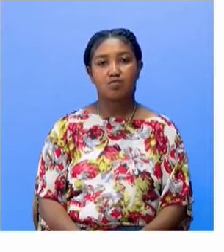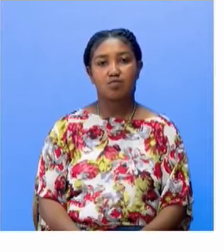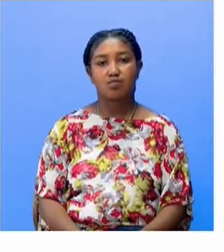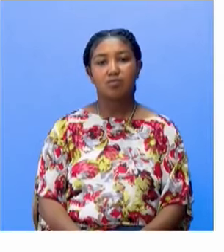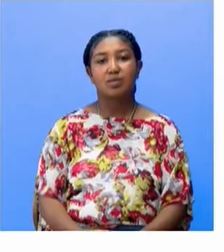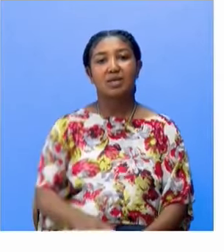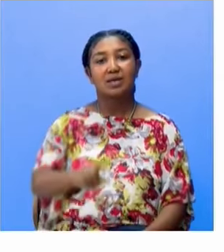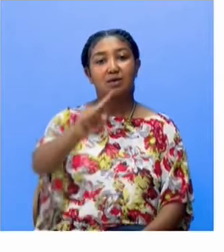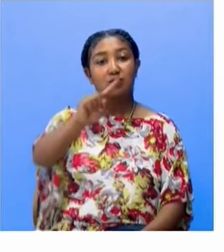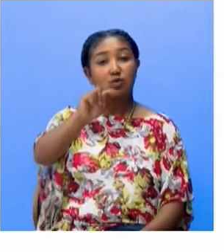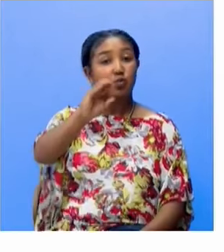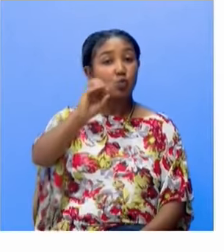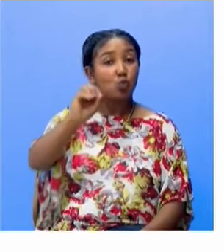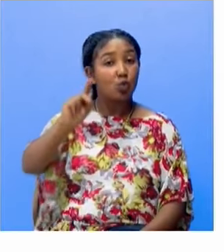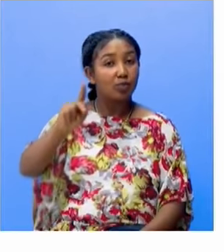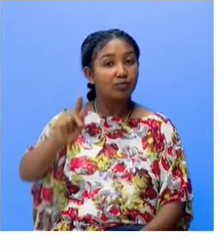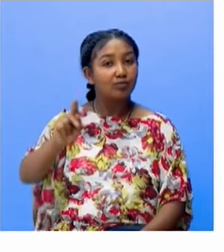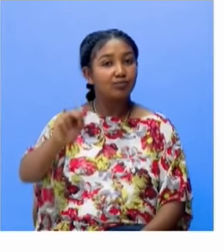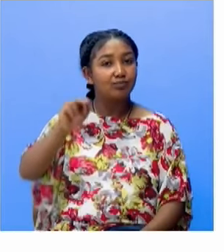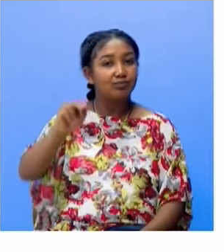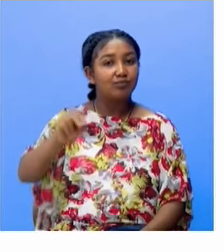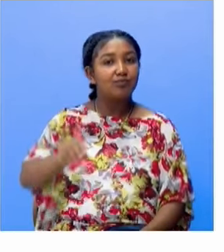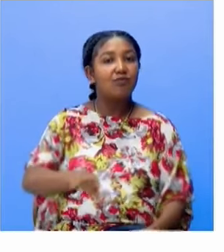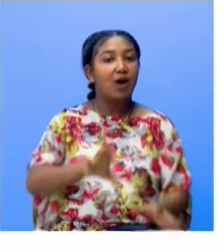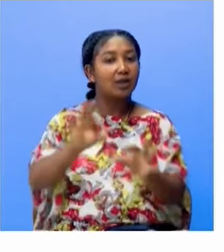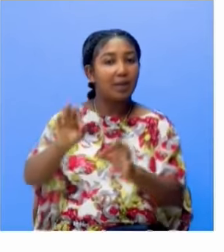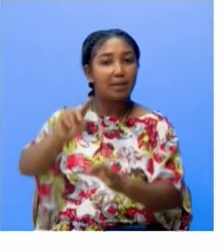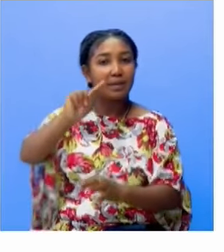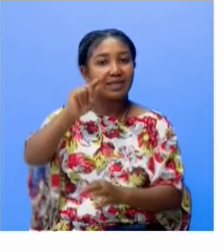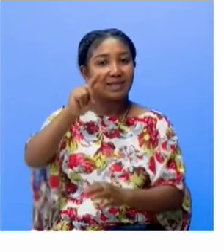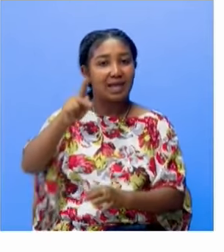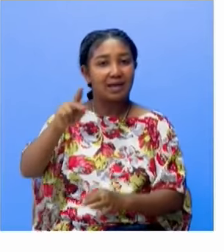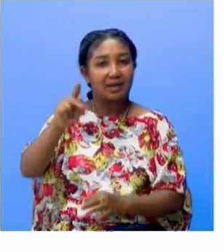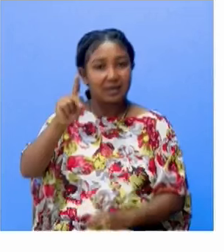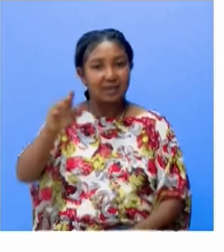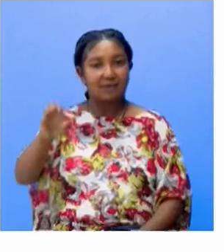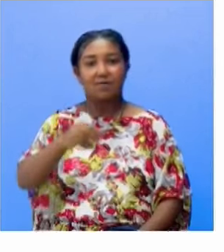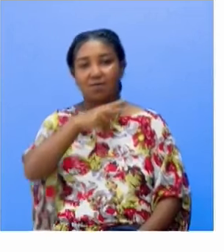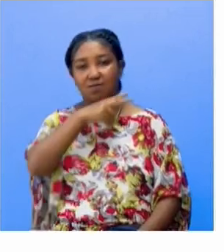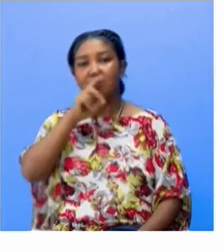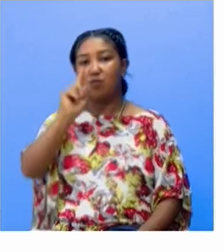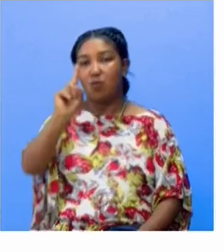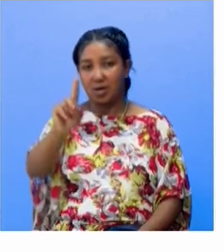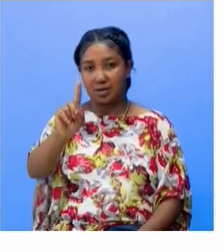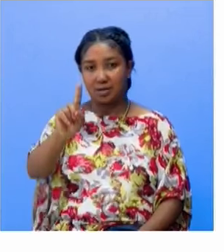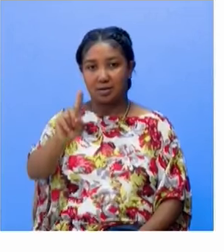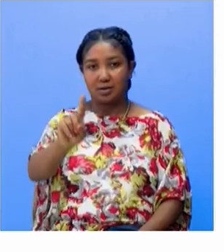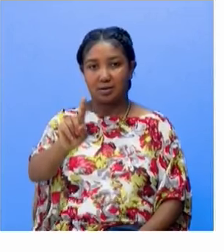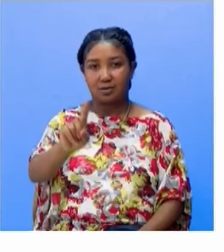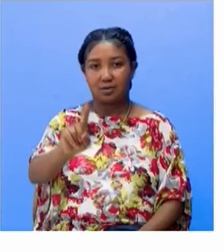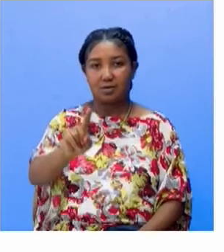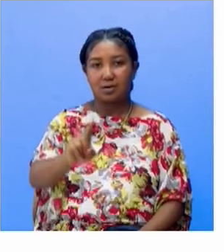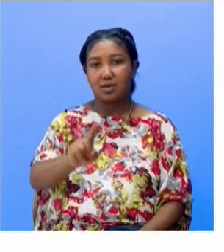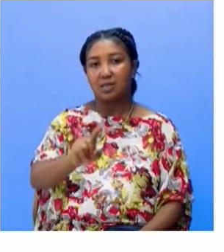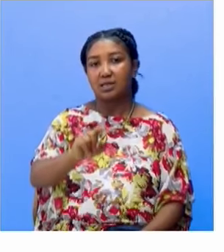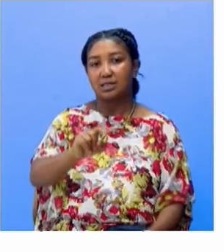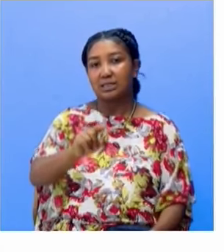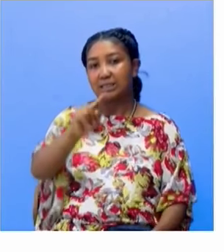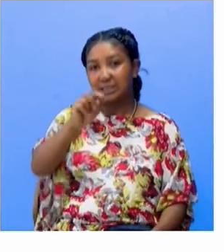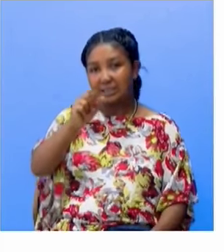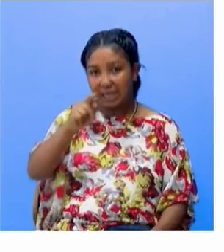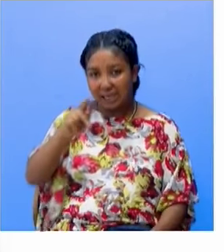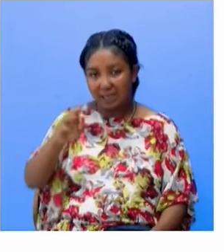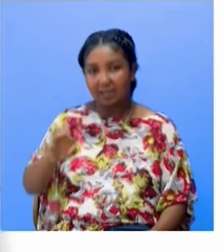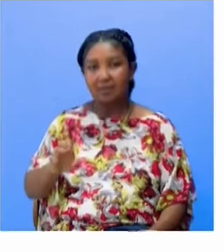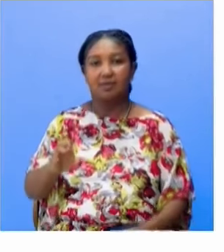take, not took, because here is the past indicator. Okay? Habib didn't take